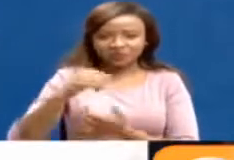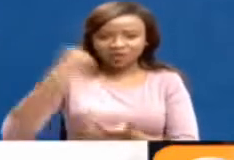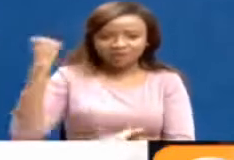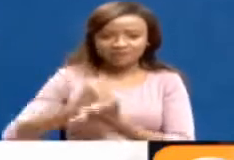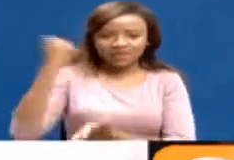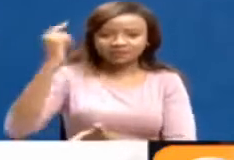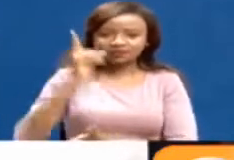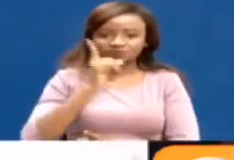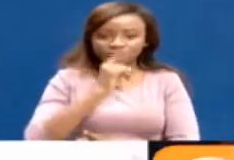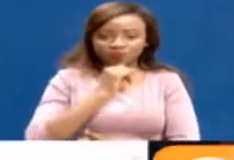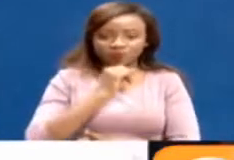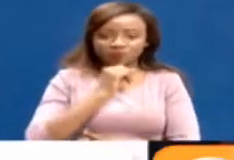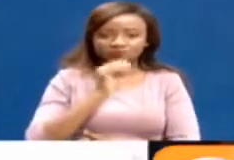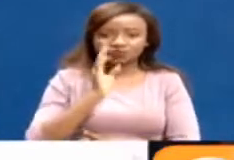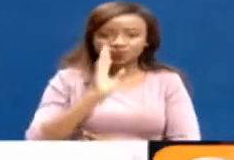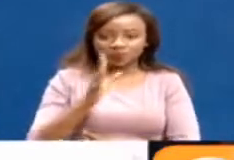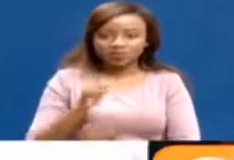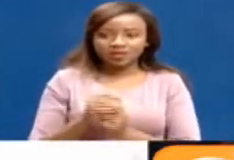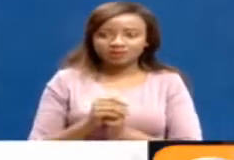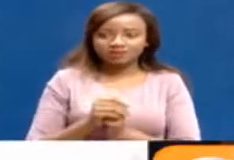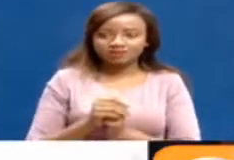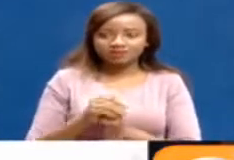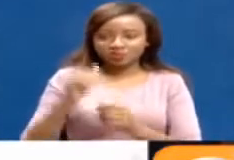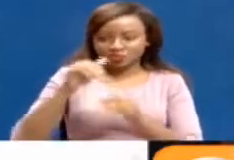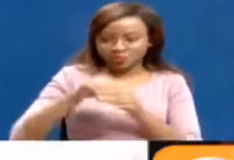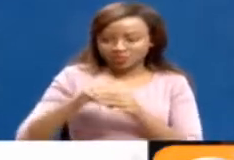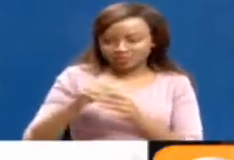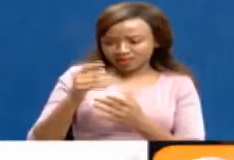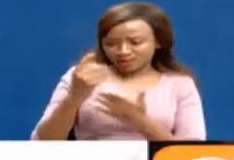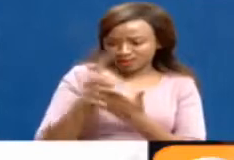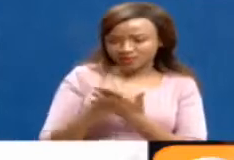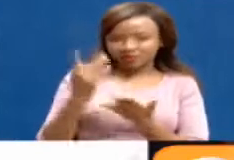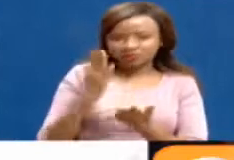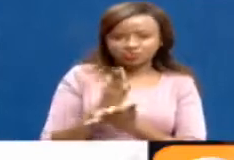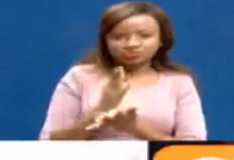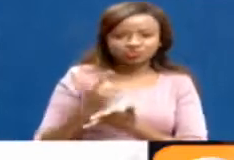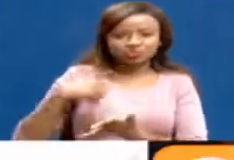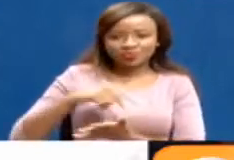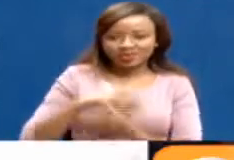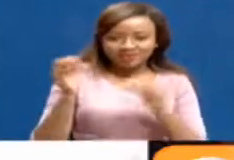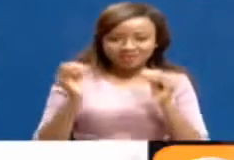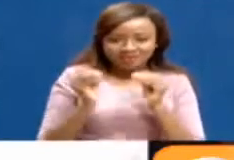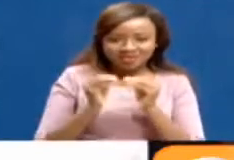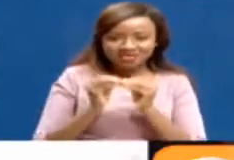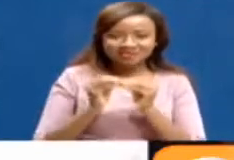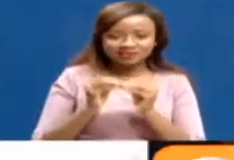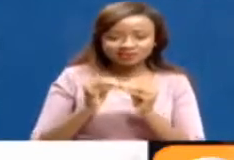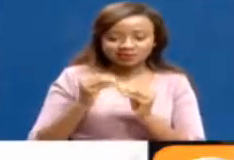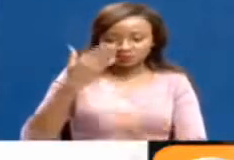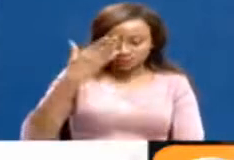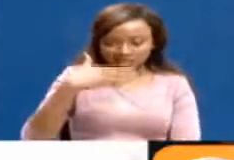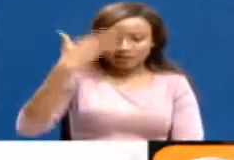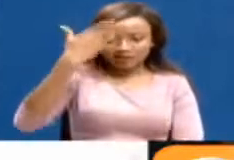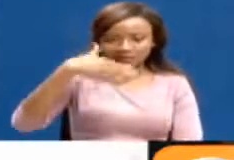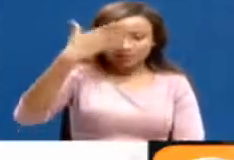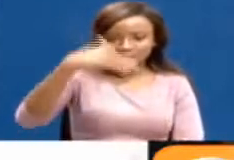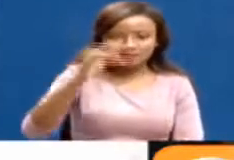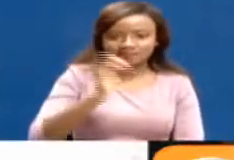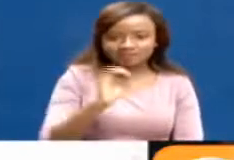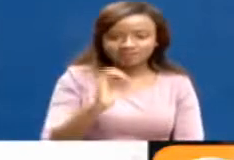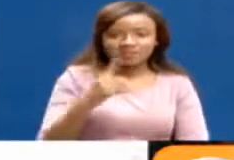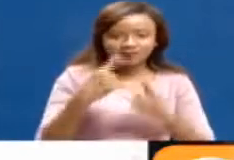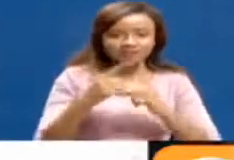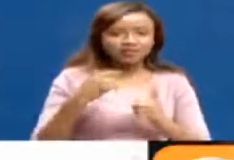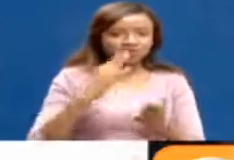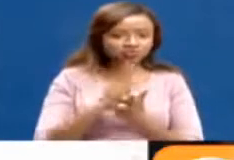really. Okay. And so in as much as, we don't have the luxury of meeting every day like we would want to, various committees, I know